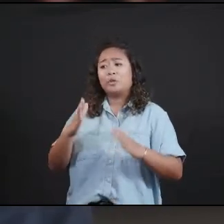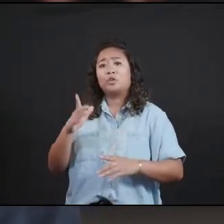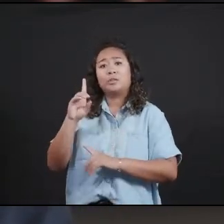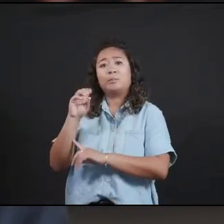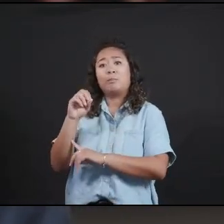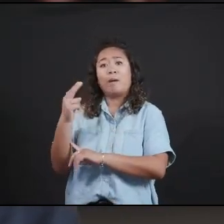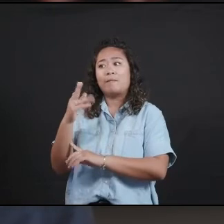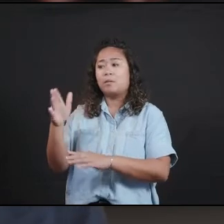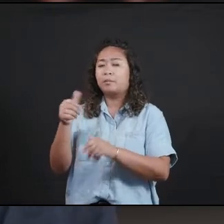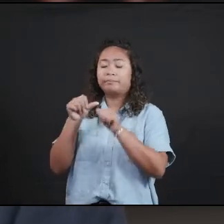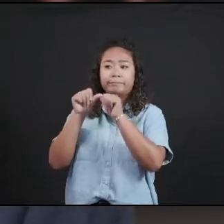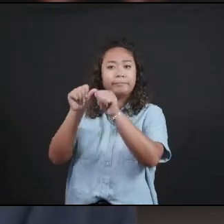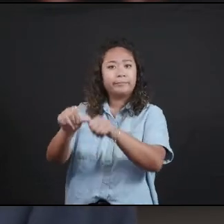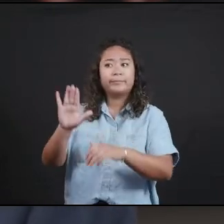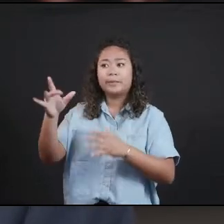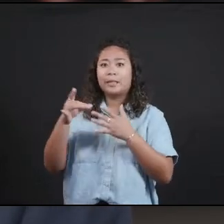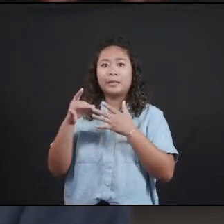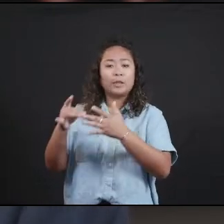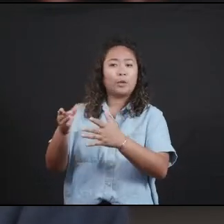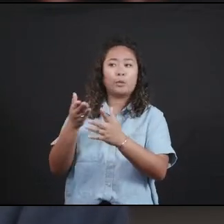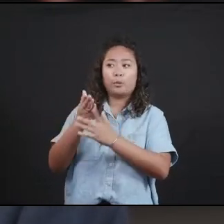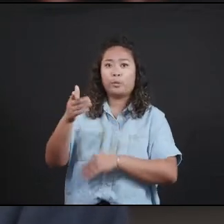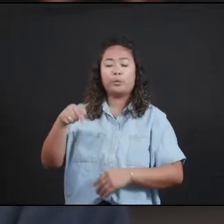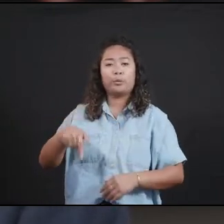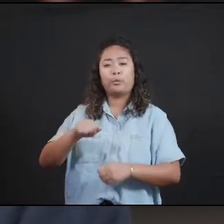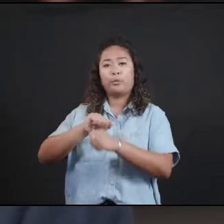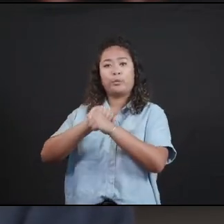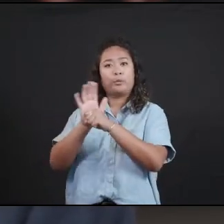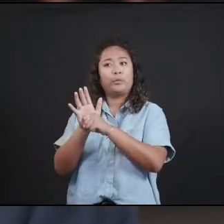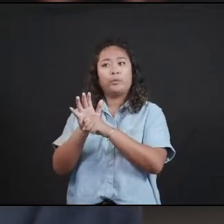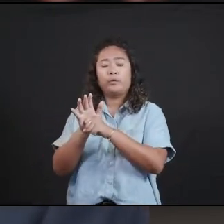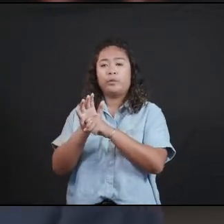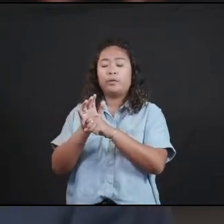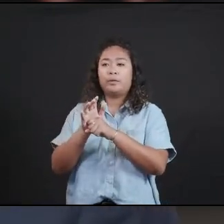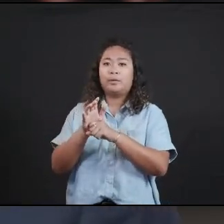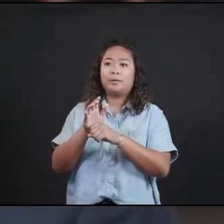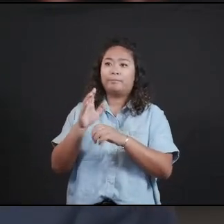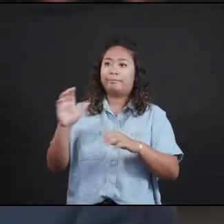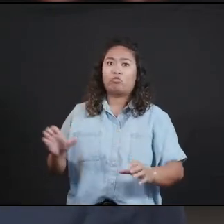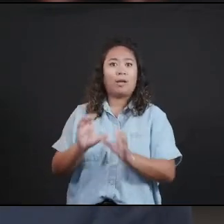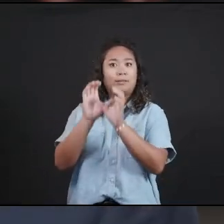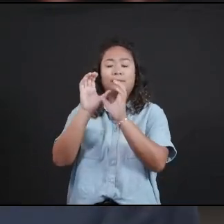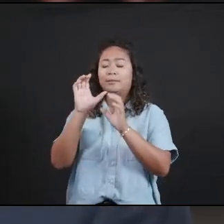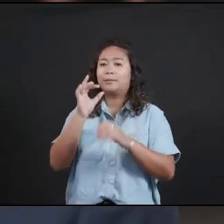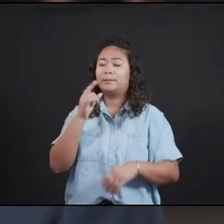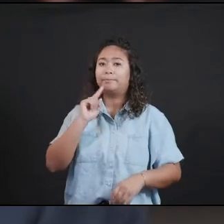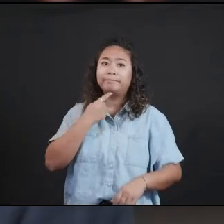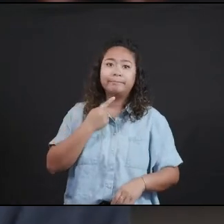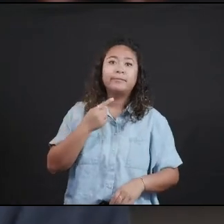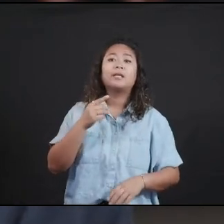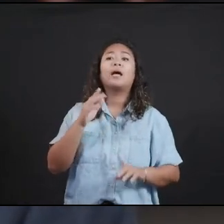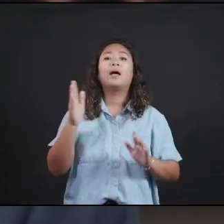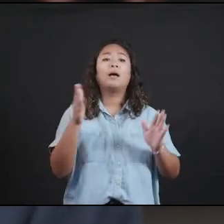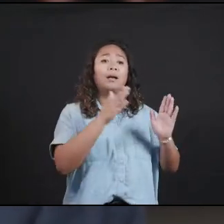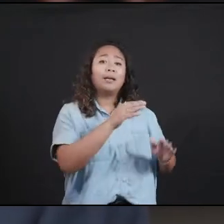say a special blessing to the people out there who are going to miss their Easter